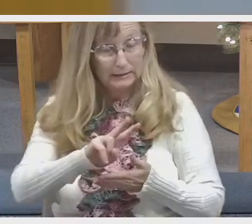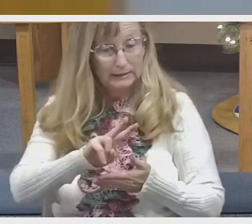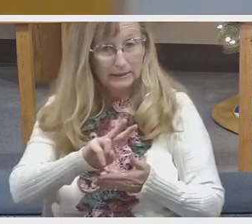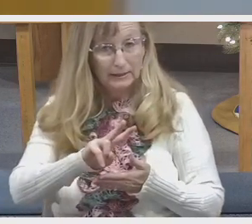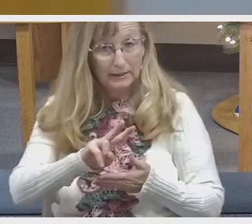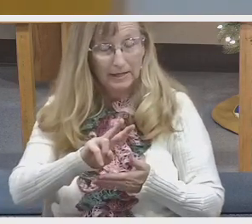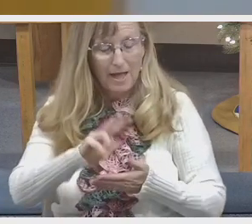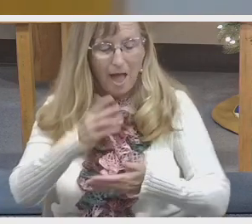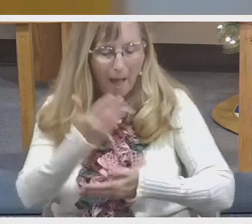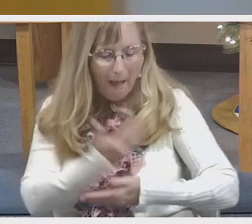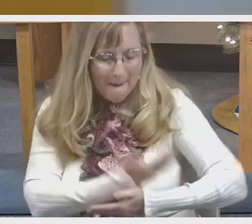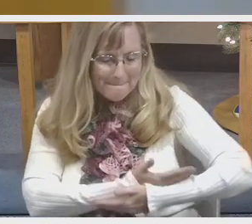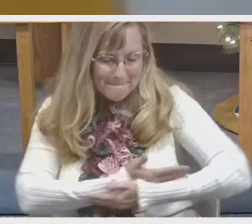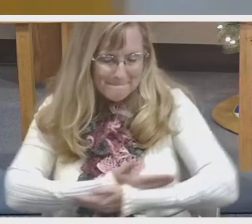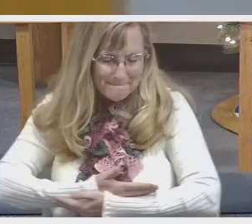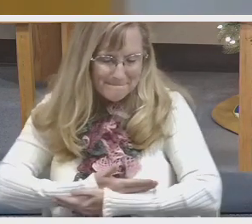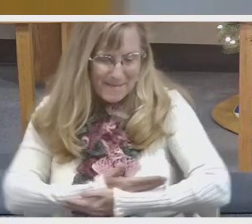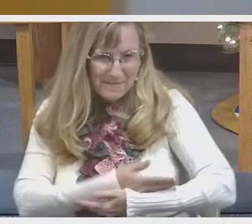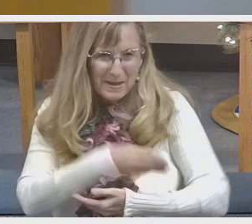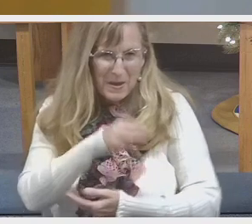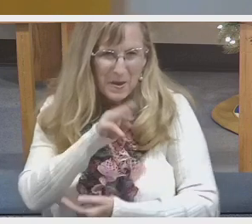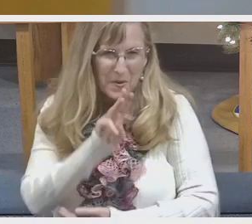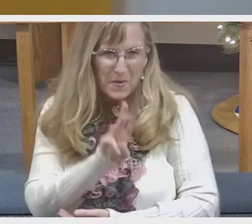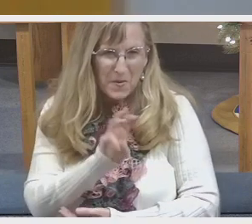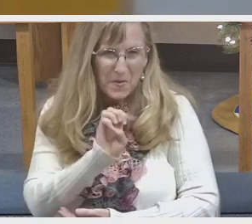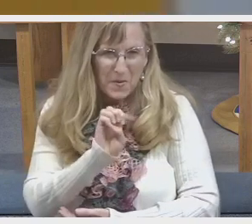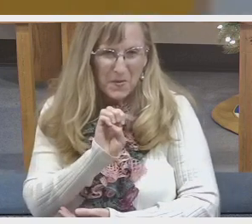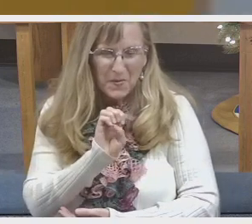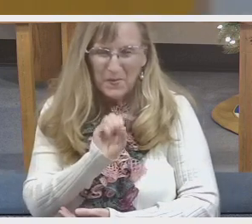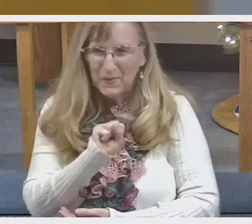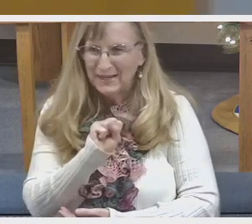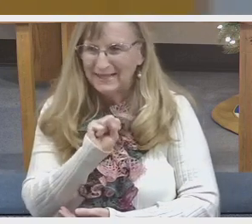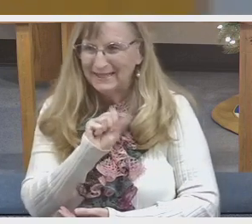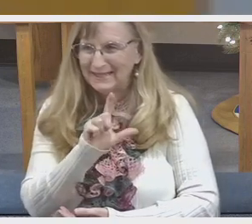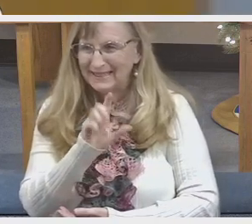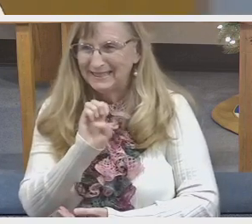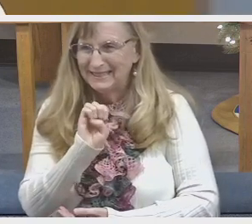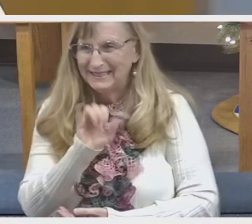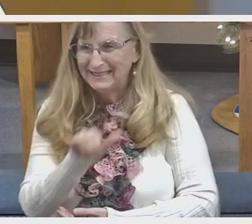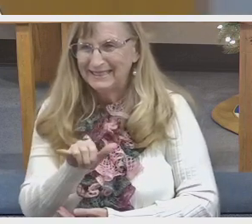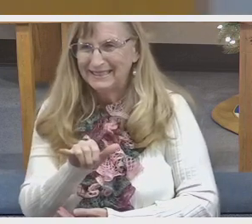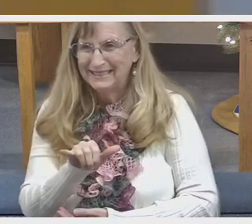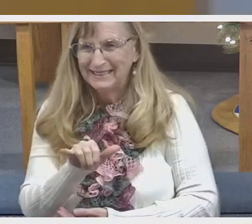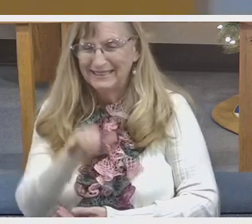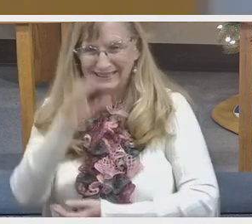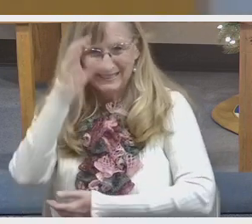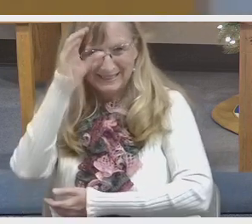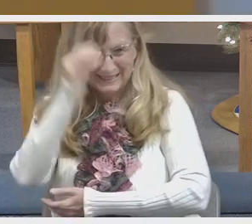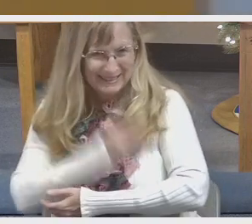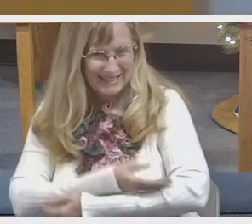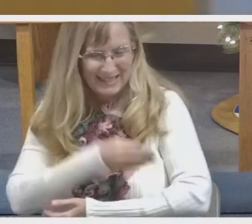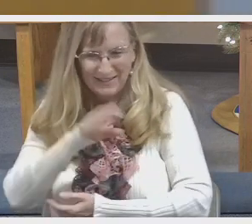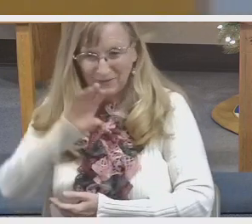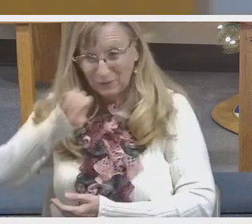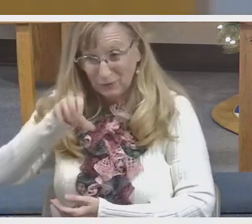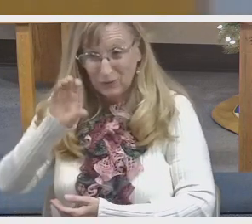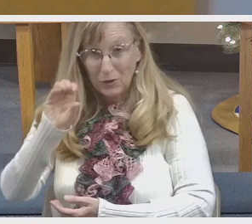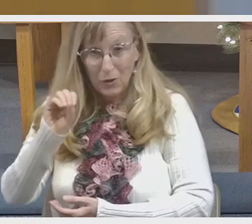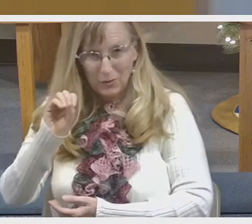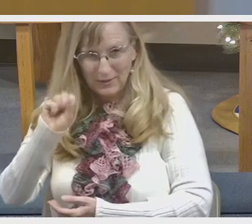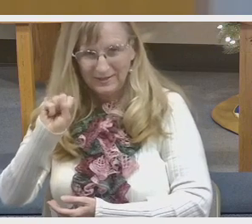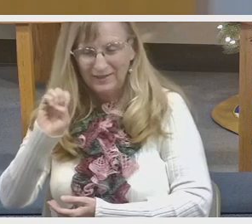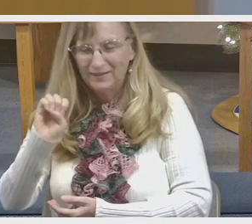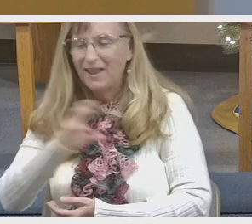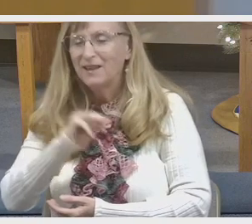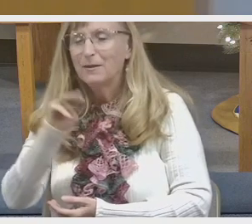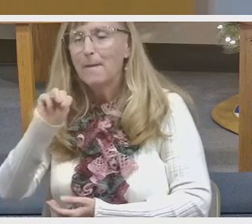baby Wesley, who is Googled over and watched, the son of Mr. Joseph Shirey and Marissa Shirey,